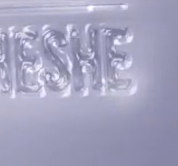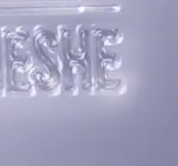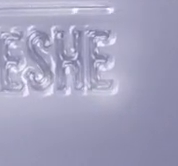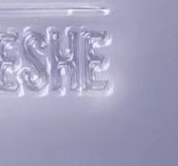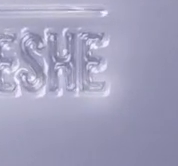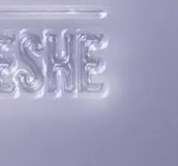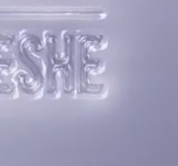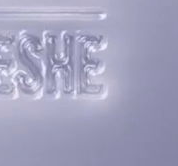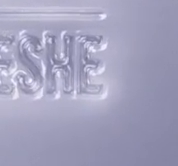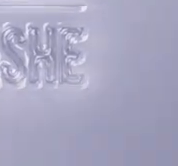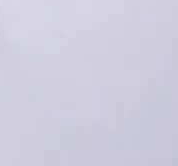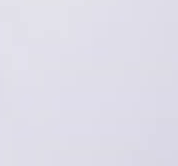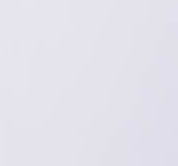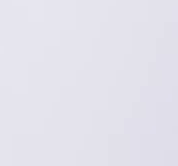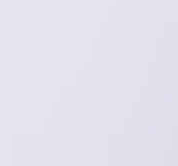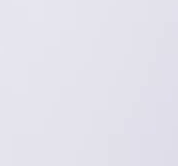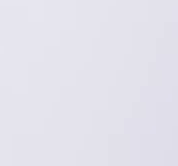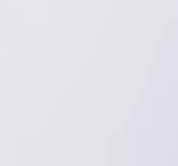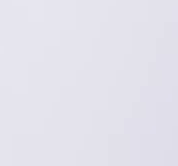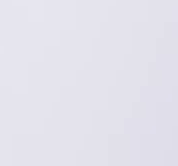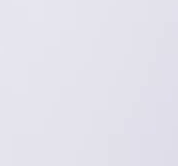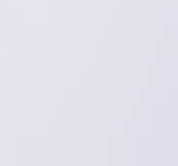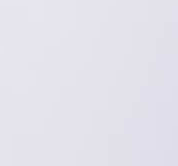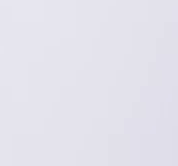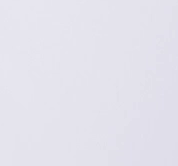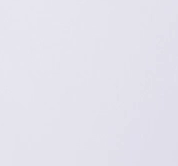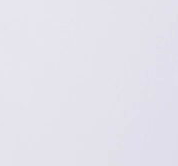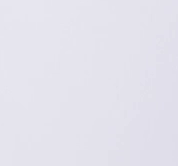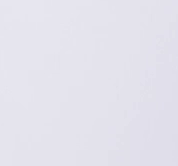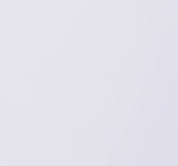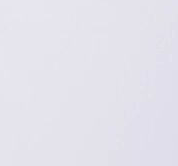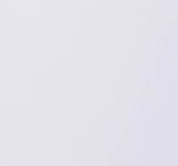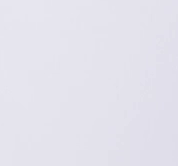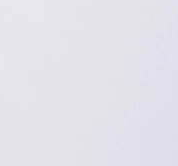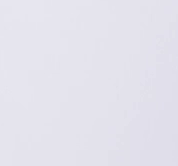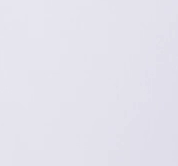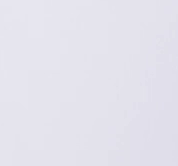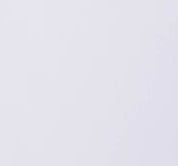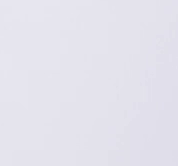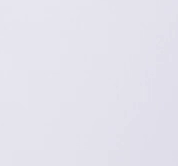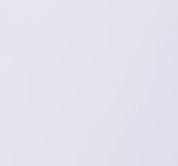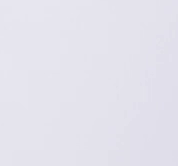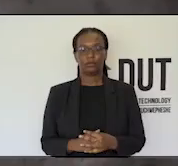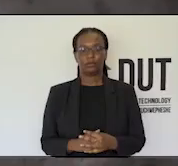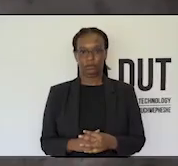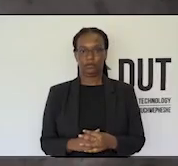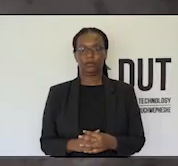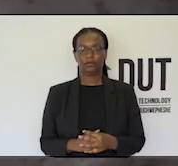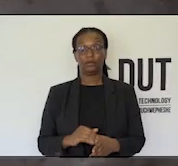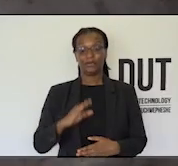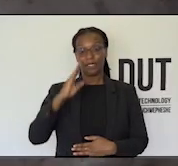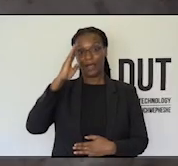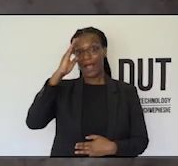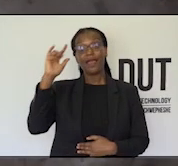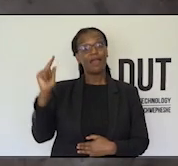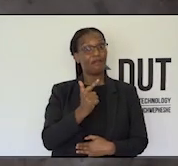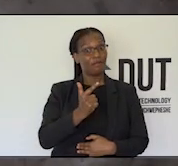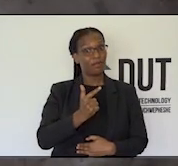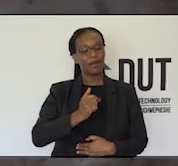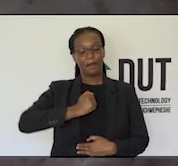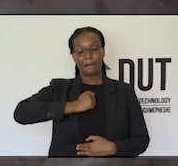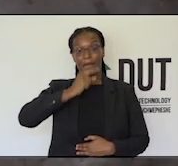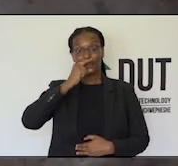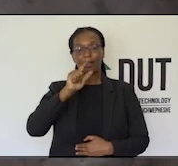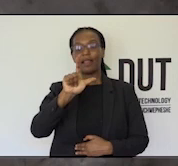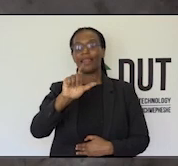Up next, Lehlohlo Mokhohlolwane from the Safety, Health and Environment Department. Hi everyone,